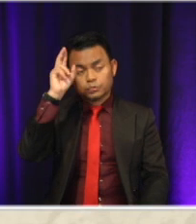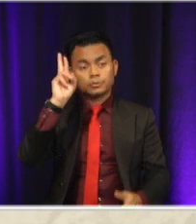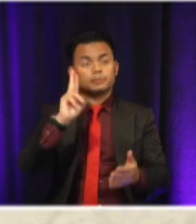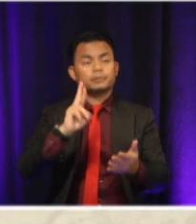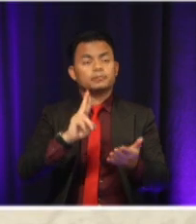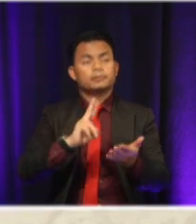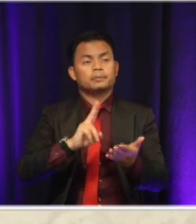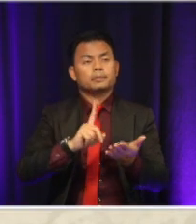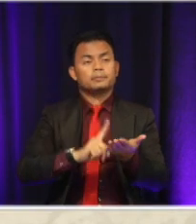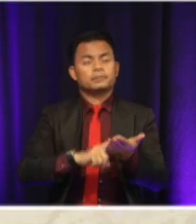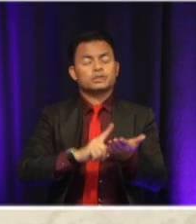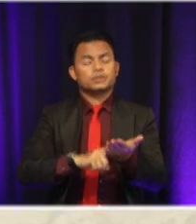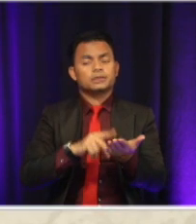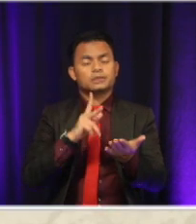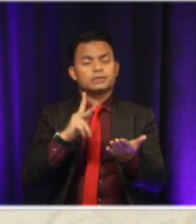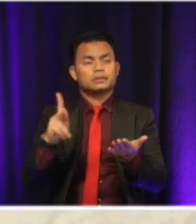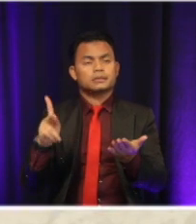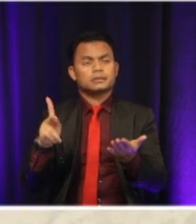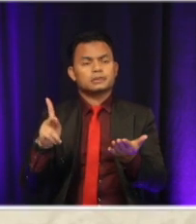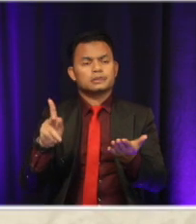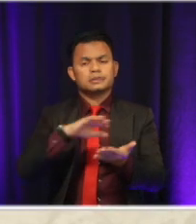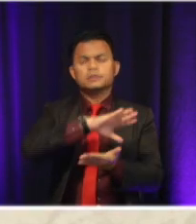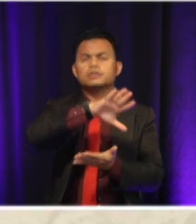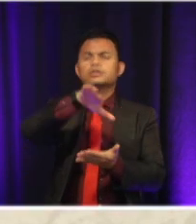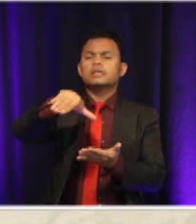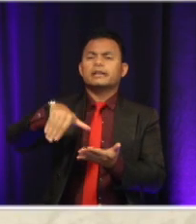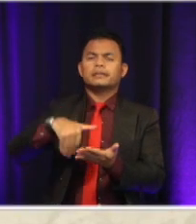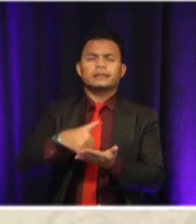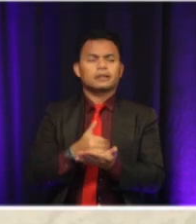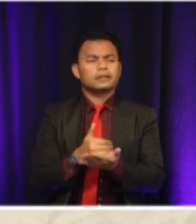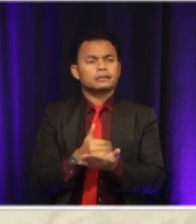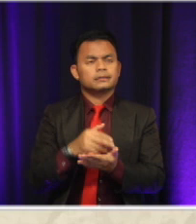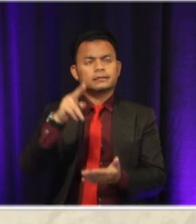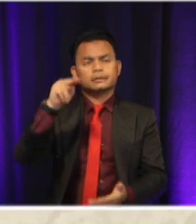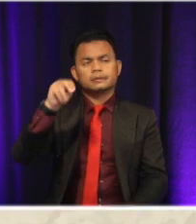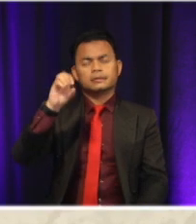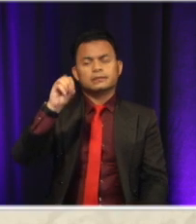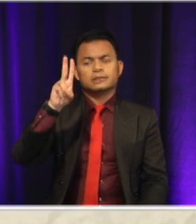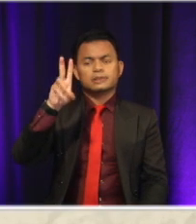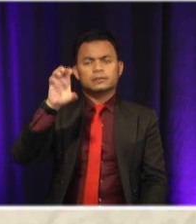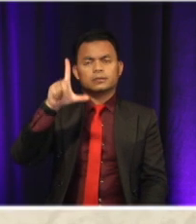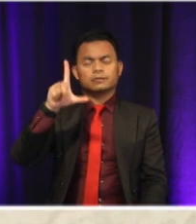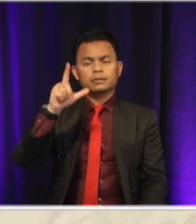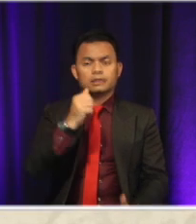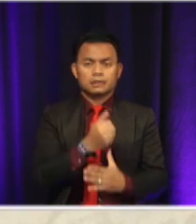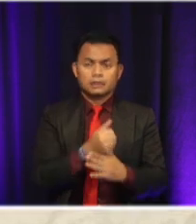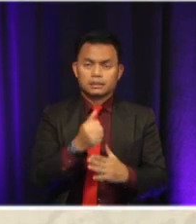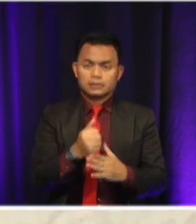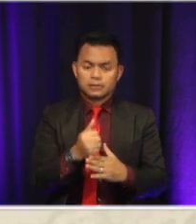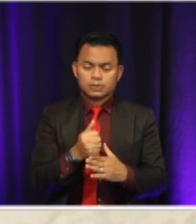overall understanding of the entire novel or the entire short